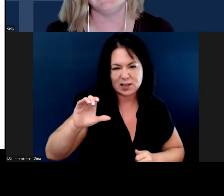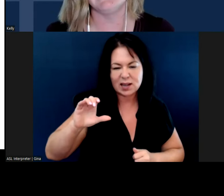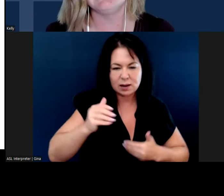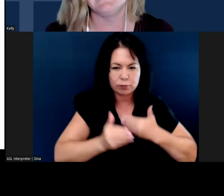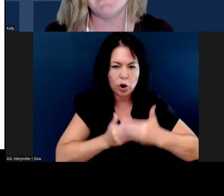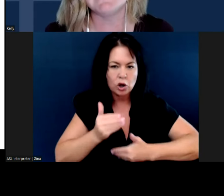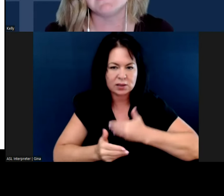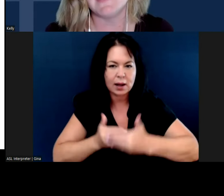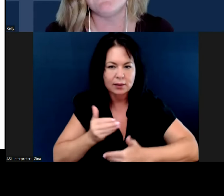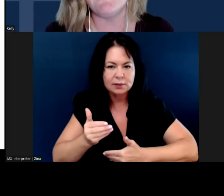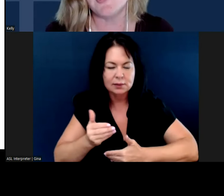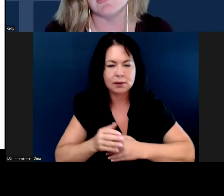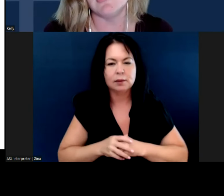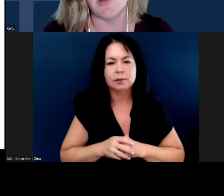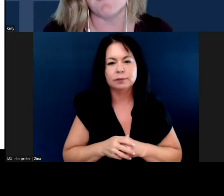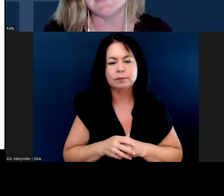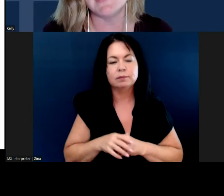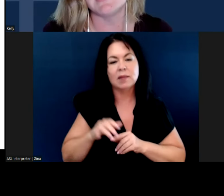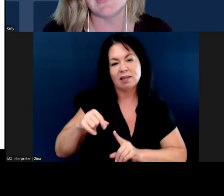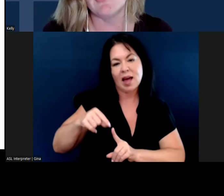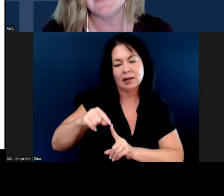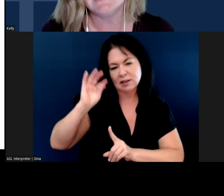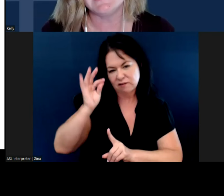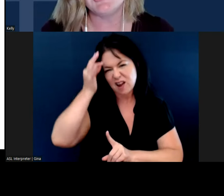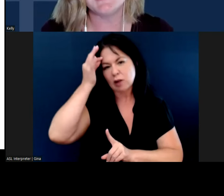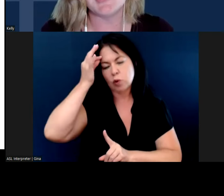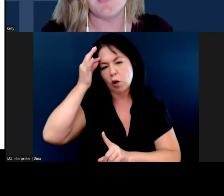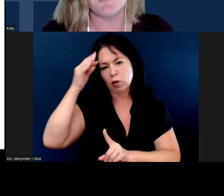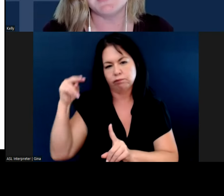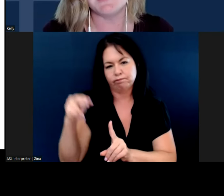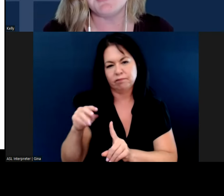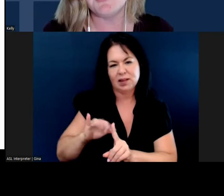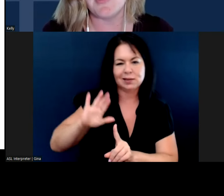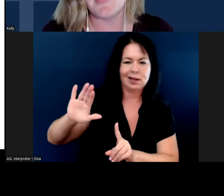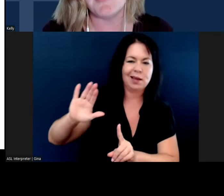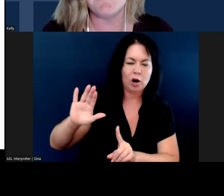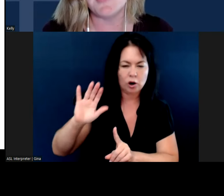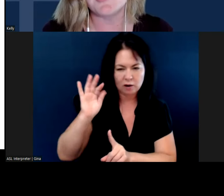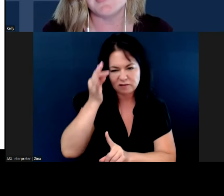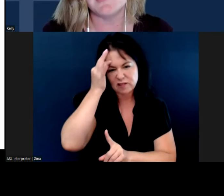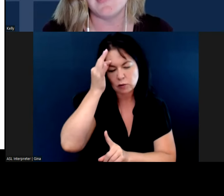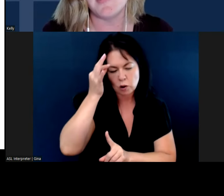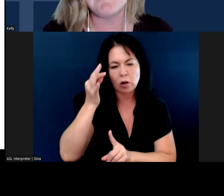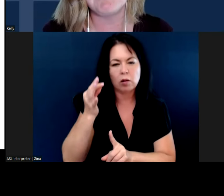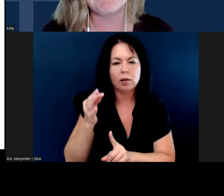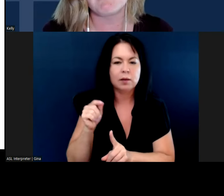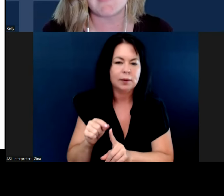process, and that's federal reference there. So it's just a reference to the